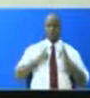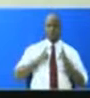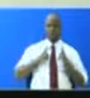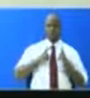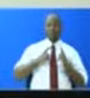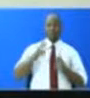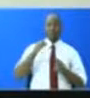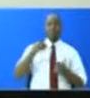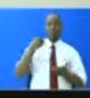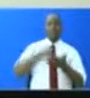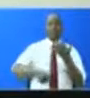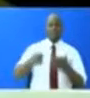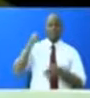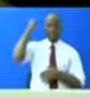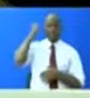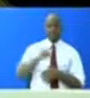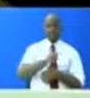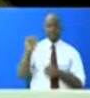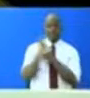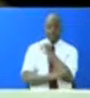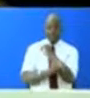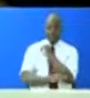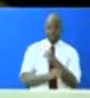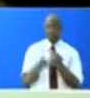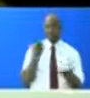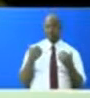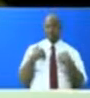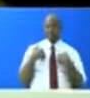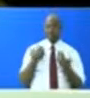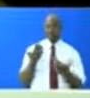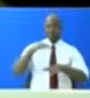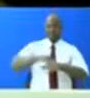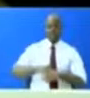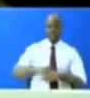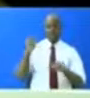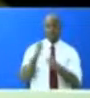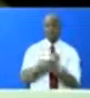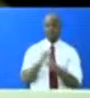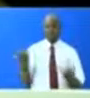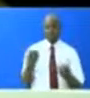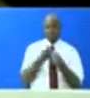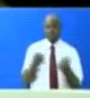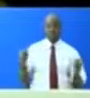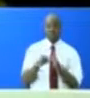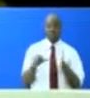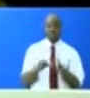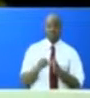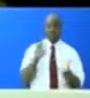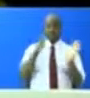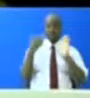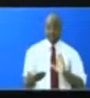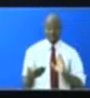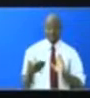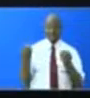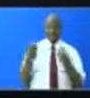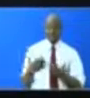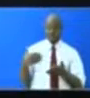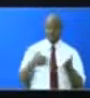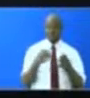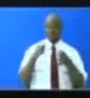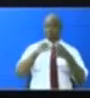the charges against politicians in these countries that they're simply out of touch and you're unable to solve the problems that we face. I'll give you an opportunity